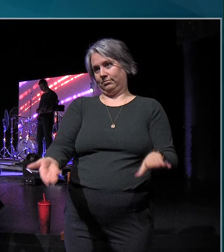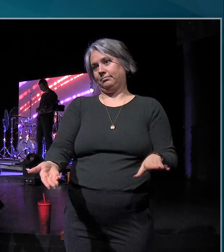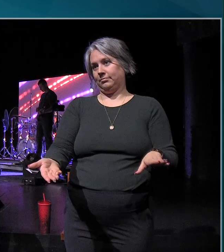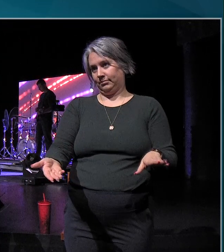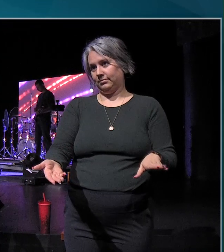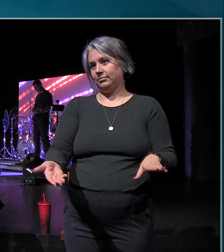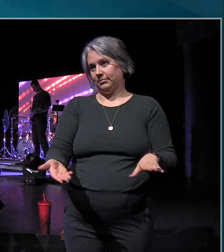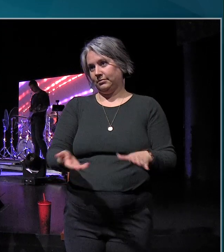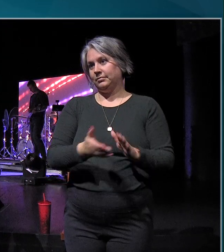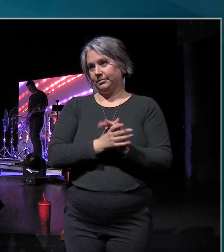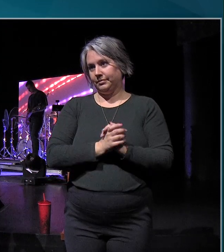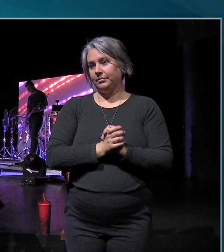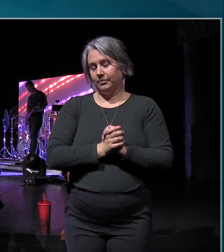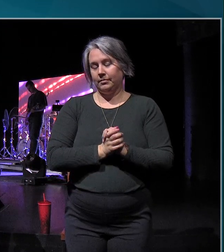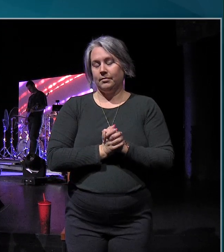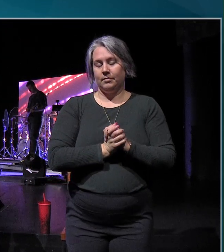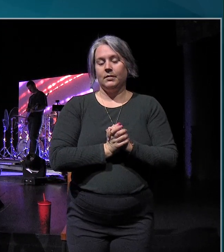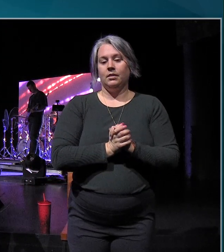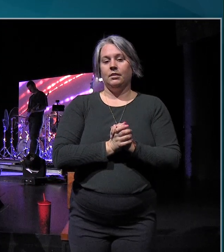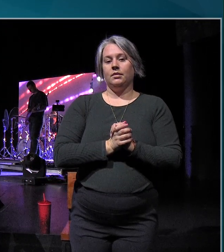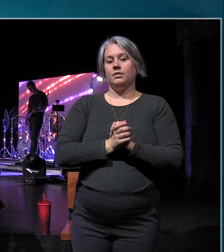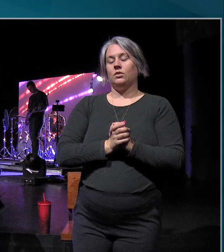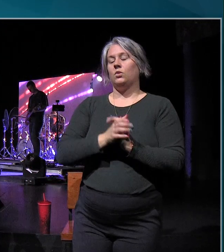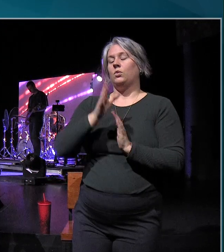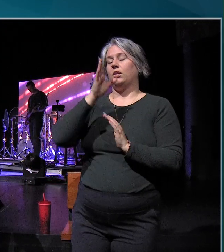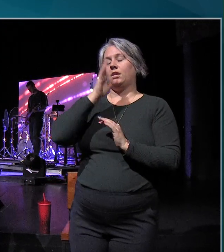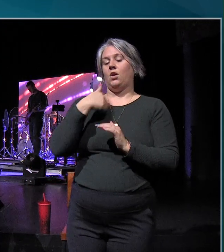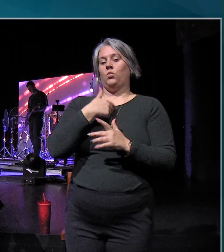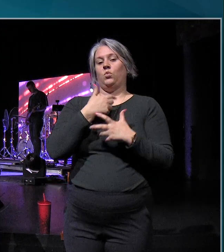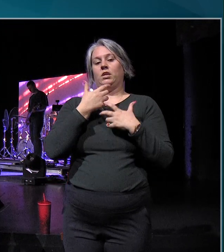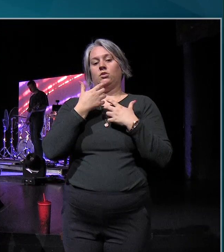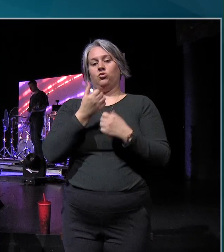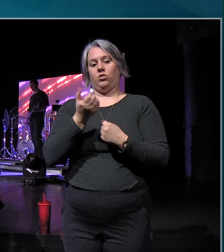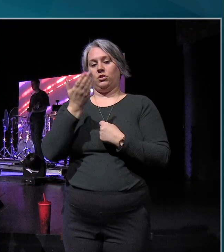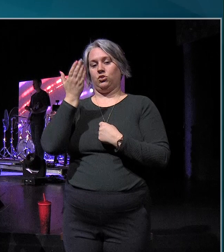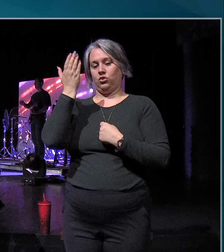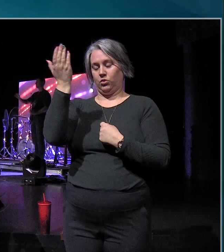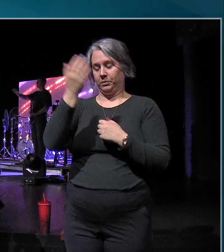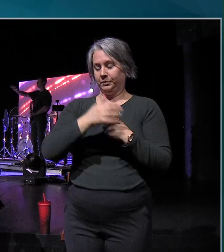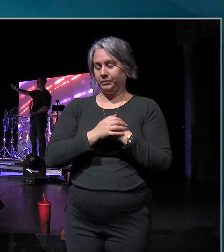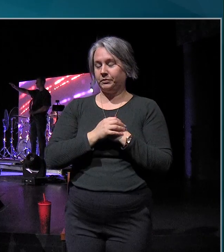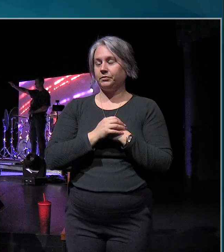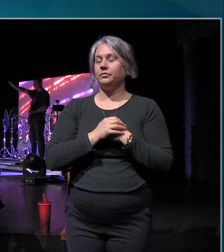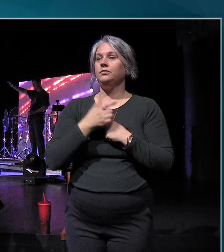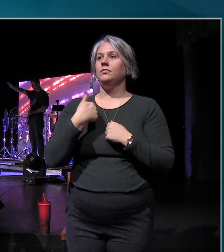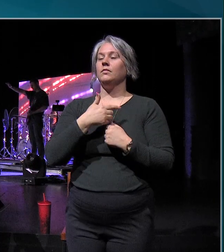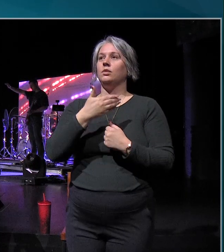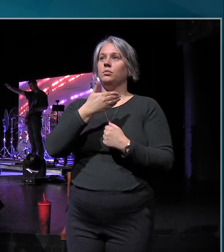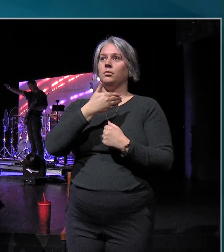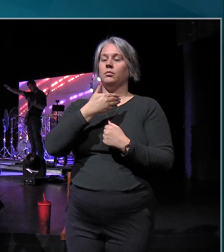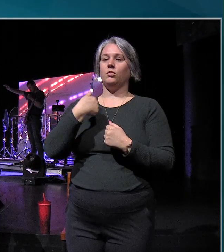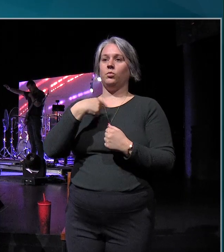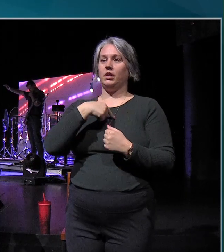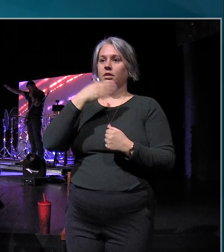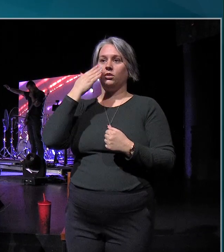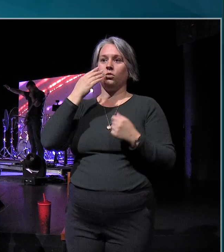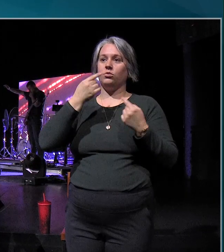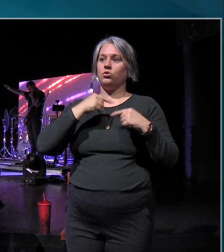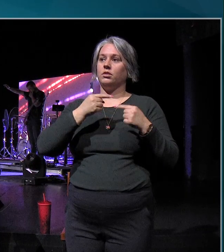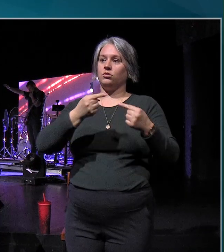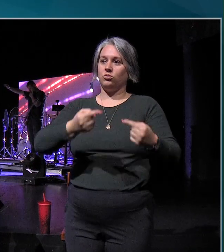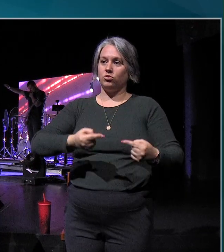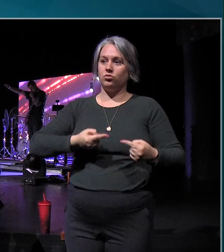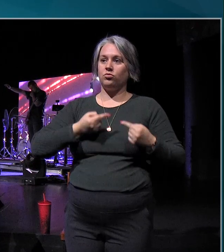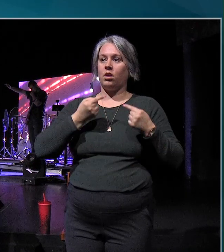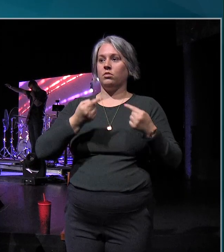we trust you, and we know that you're the rock on which we stand. God, when we go through times like this, of on